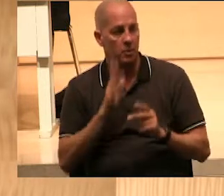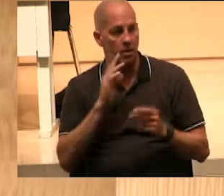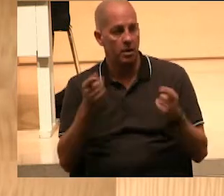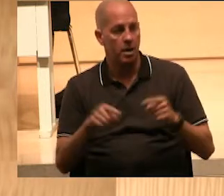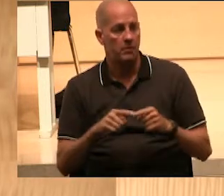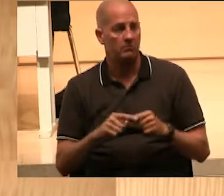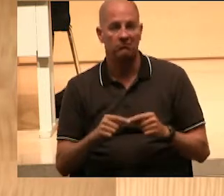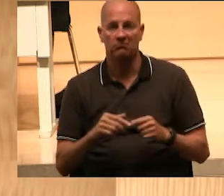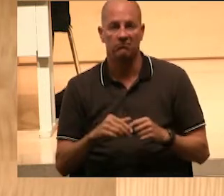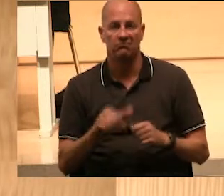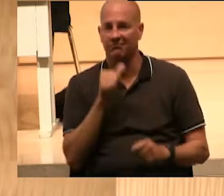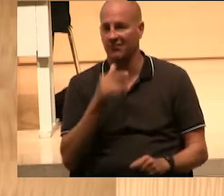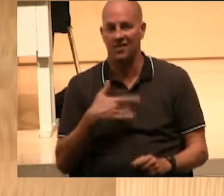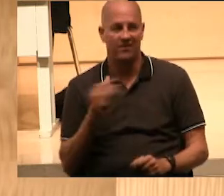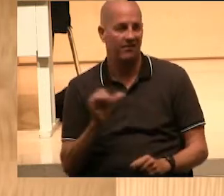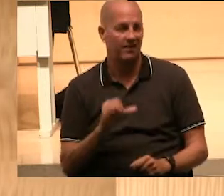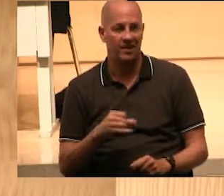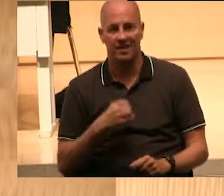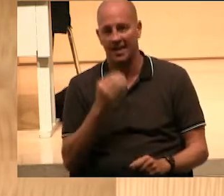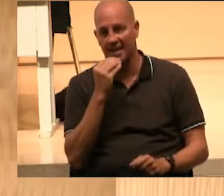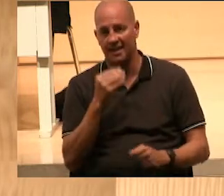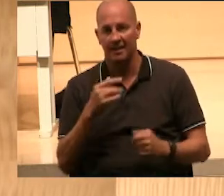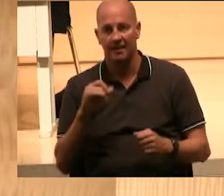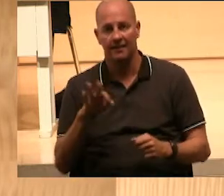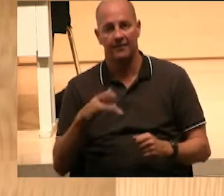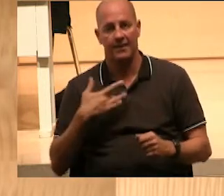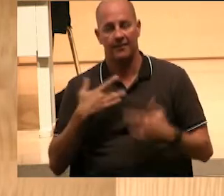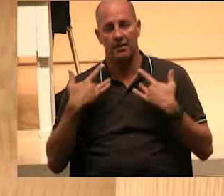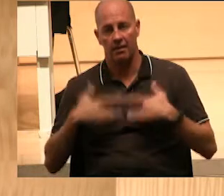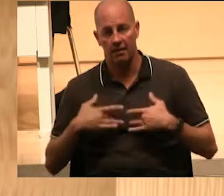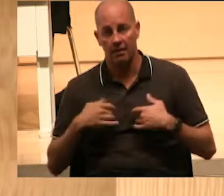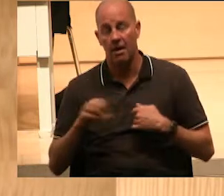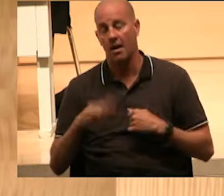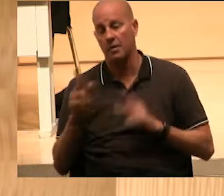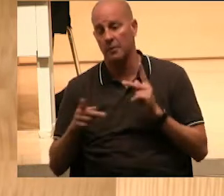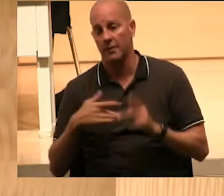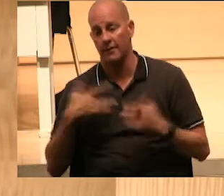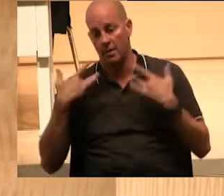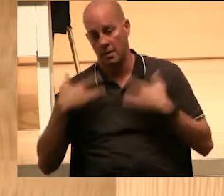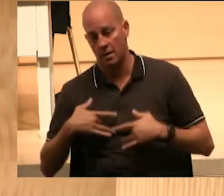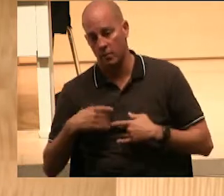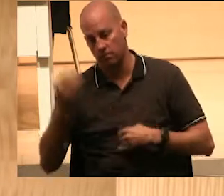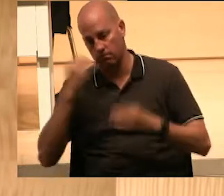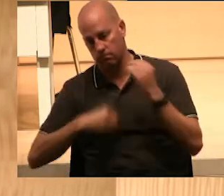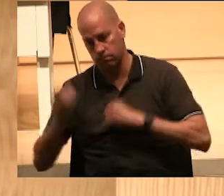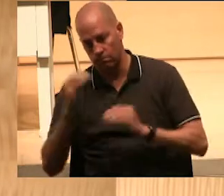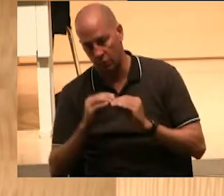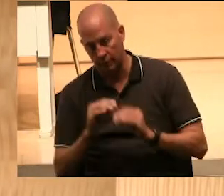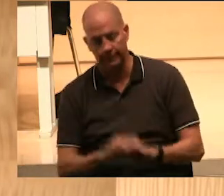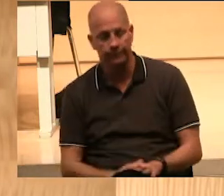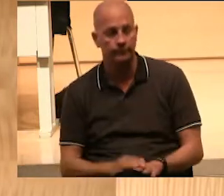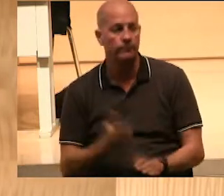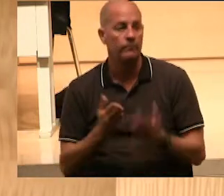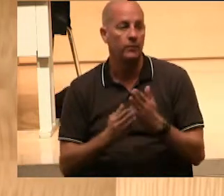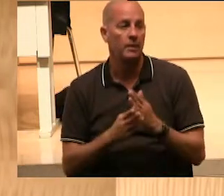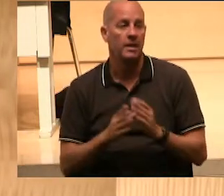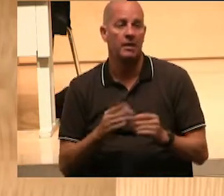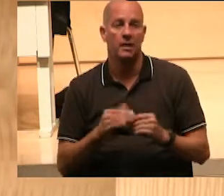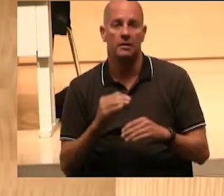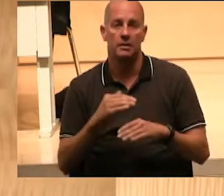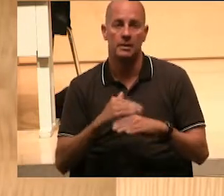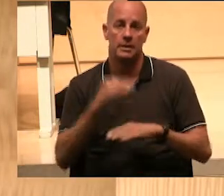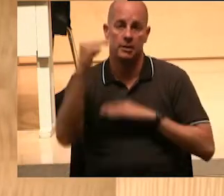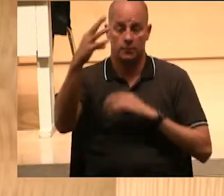their appetite, others, their appetite increases and they eat more. Similarly with sleeping, you can have either insomnia or excessive